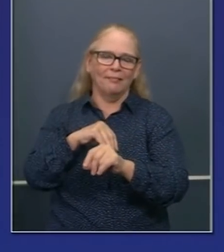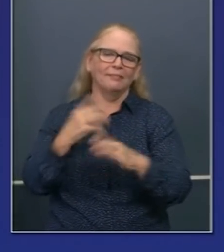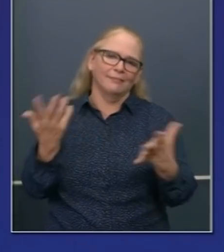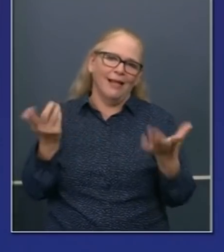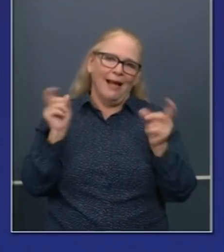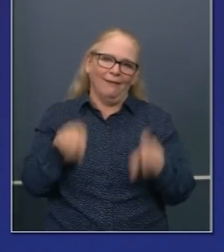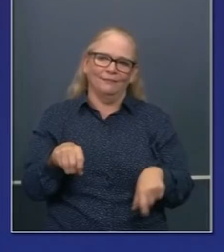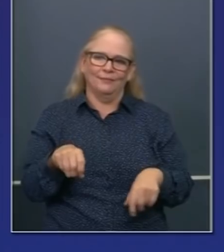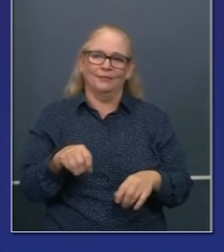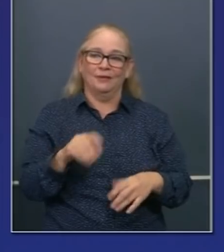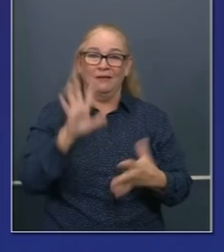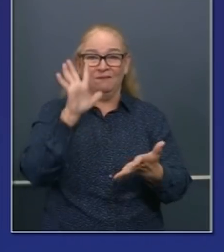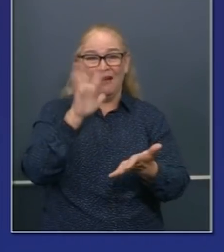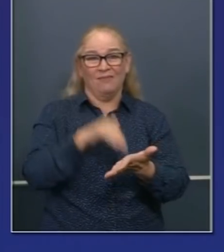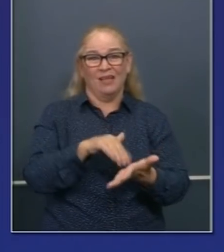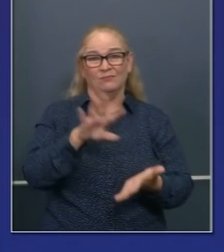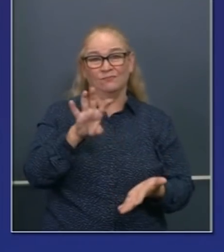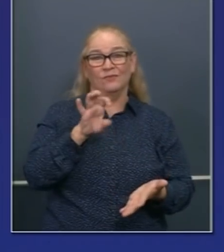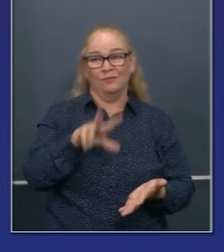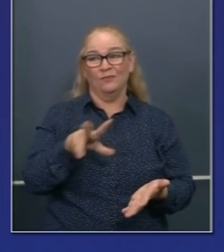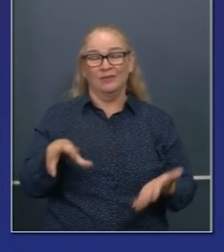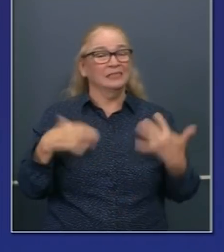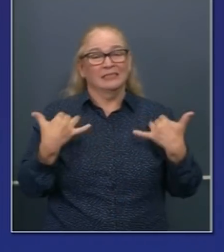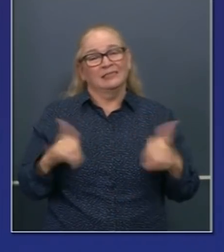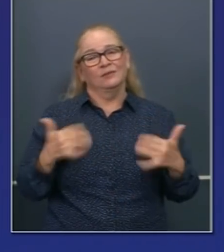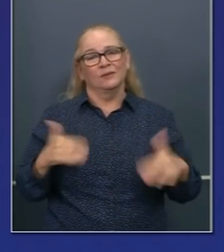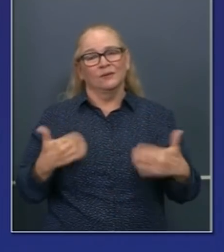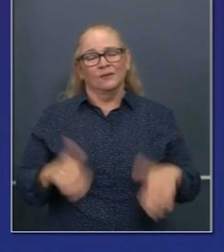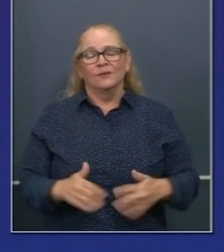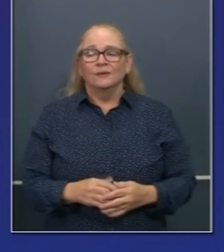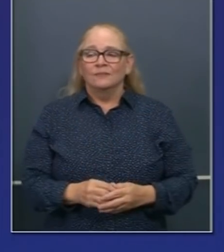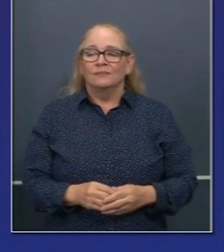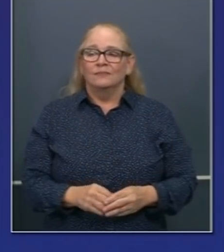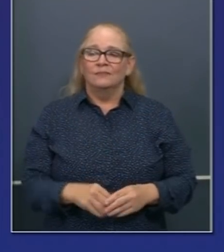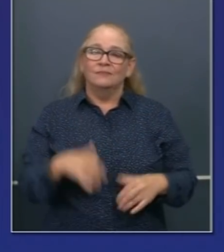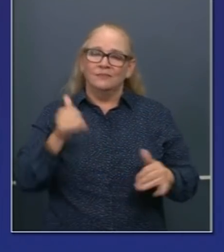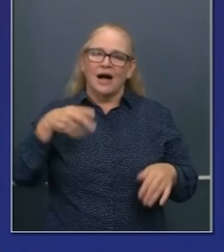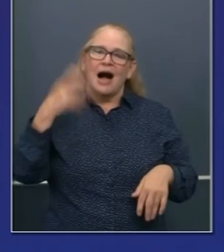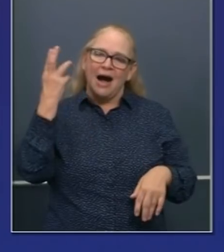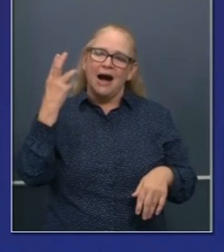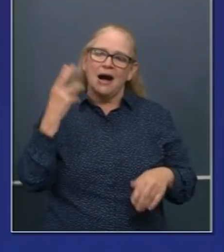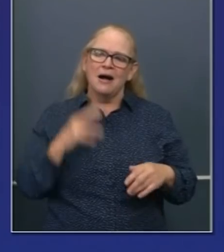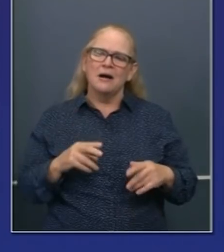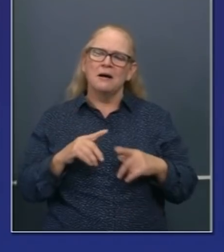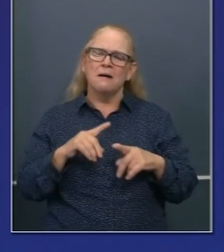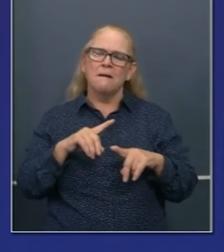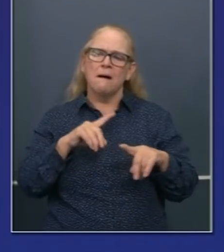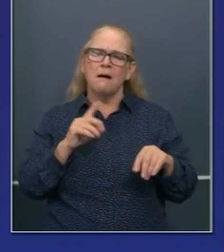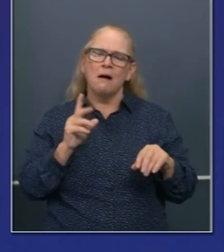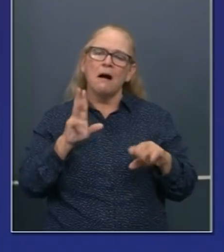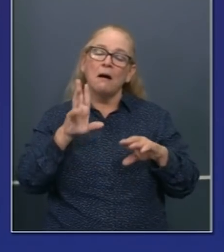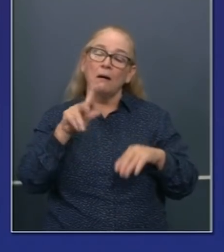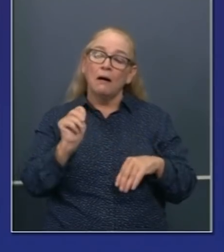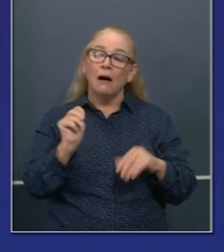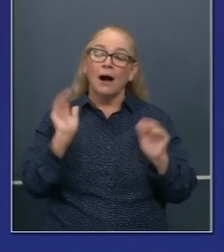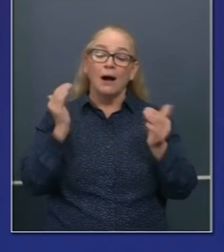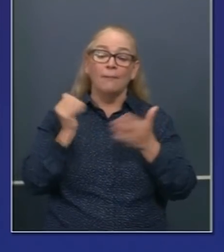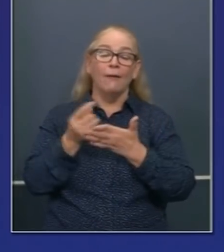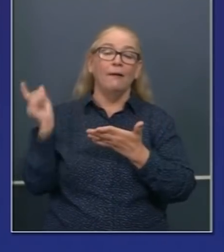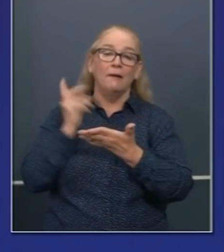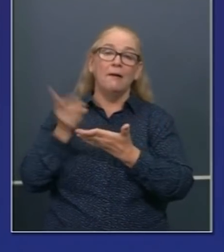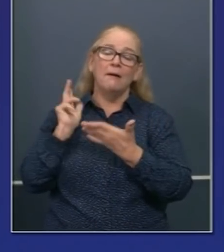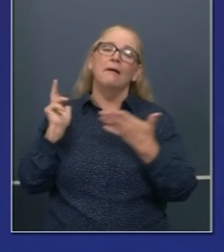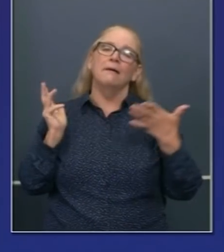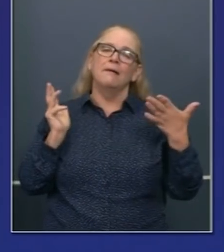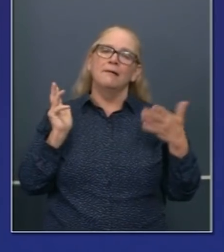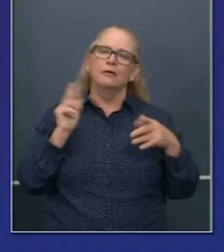too high, but a lot lower than we've been tracking the last few weeks. Again, another indication that we are turning the